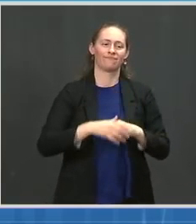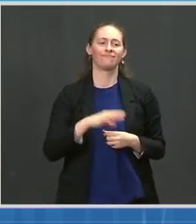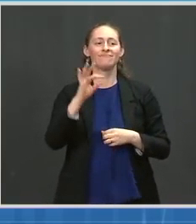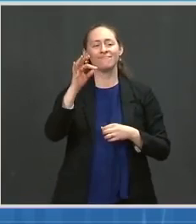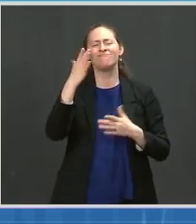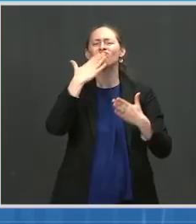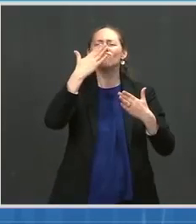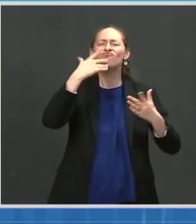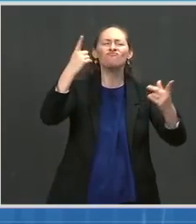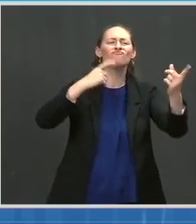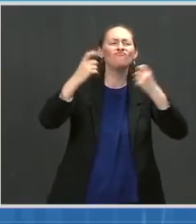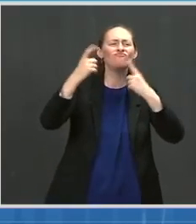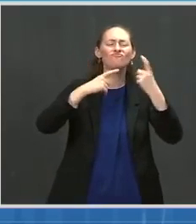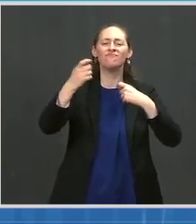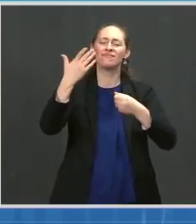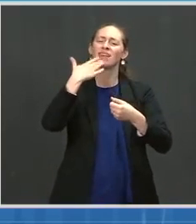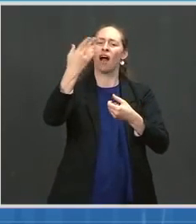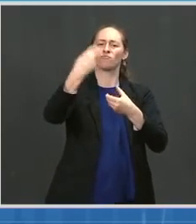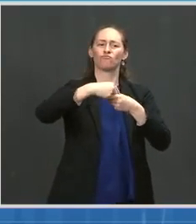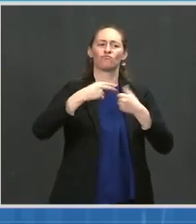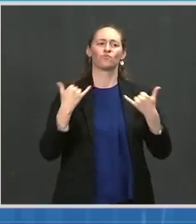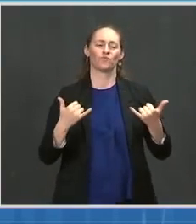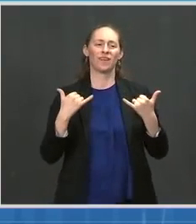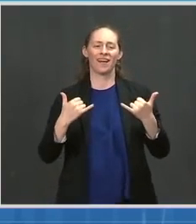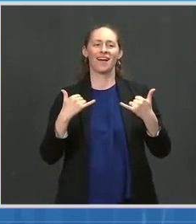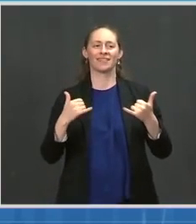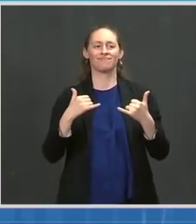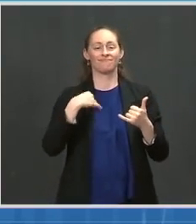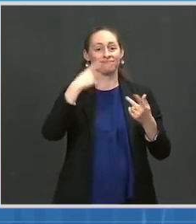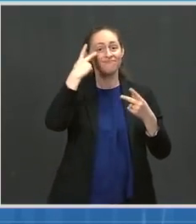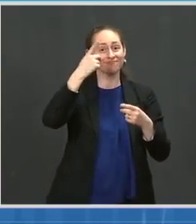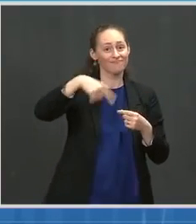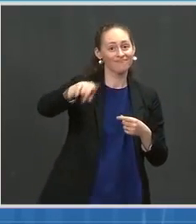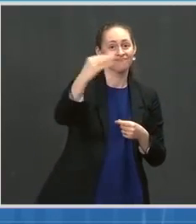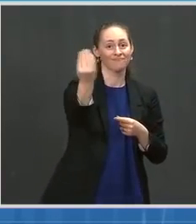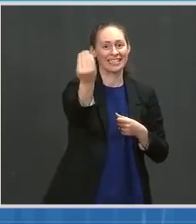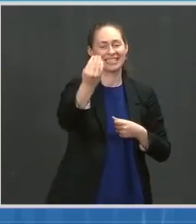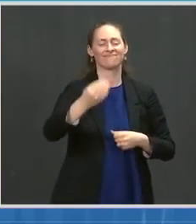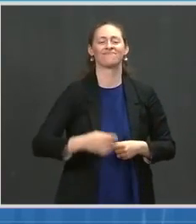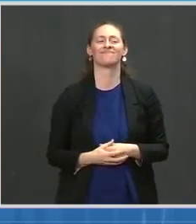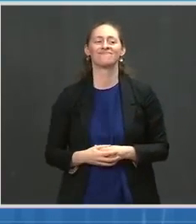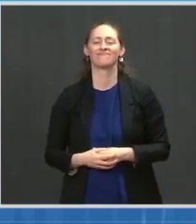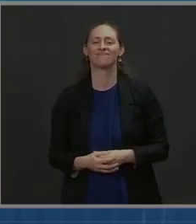joining today and look forward to Monday's briefing. Thank you. Thank you.